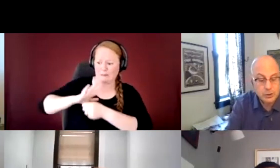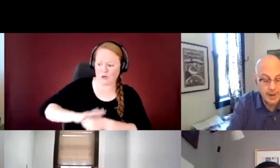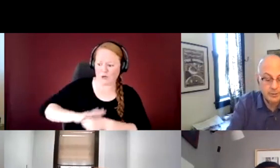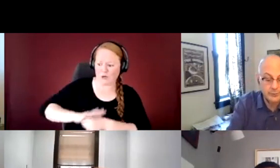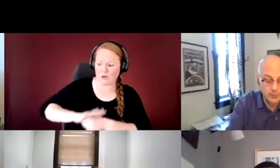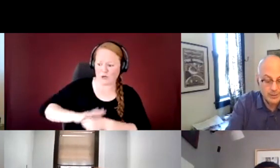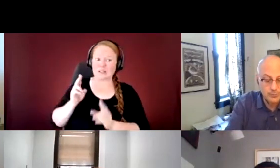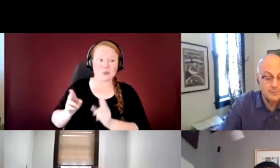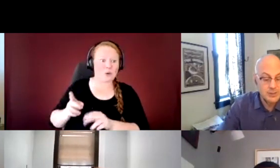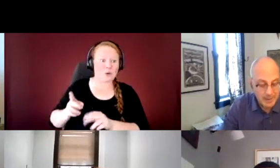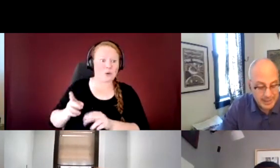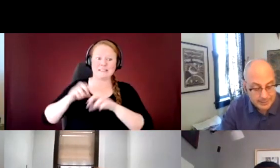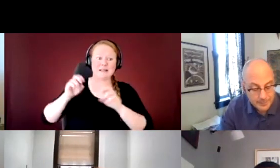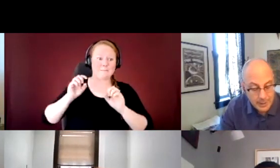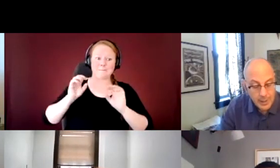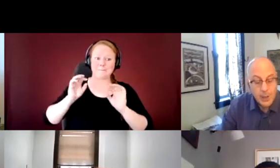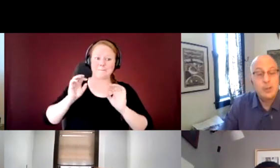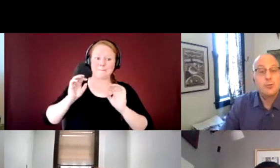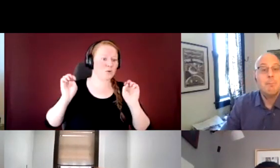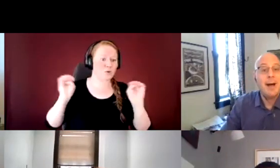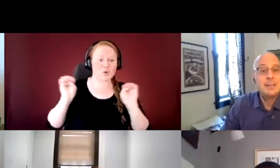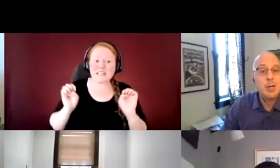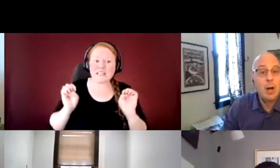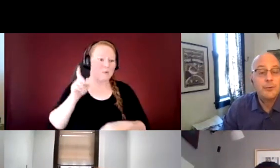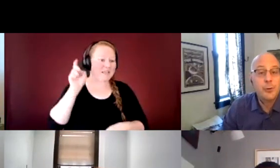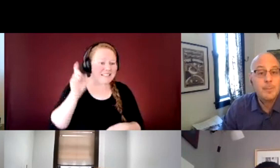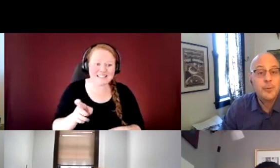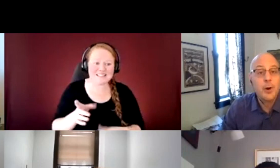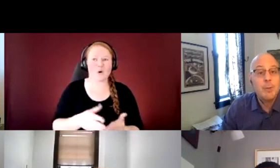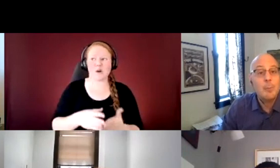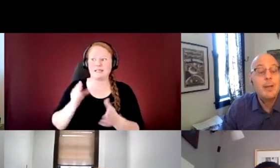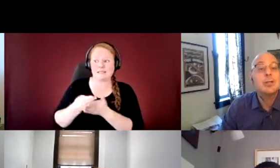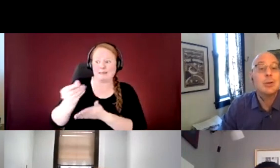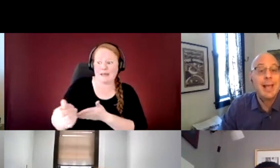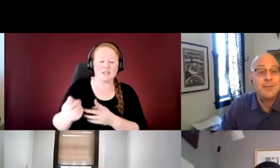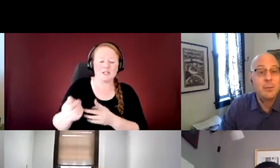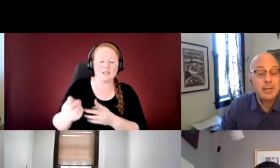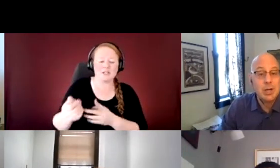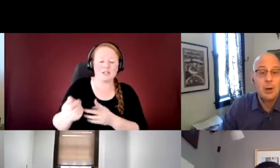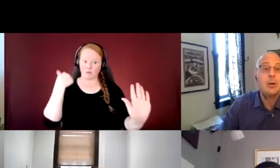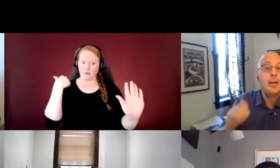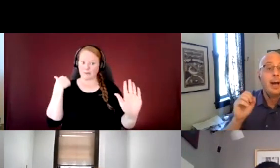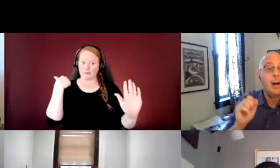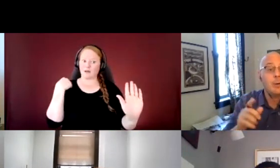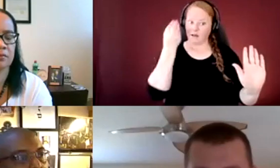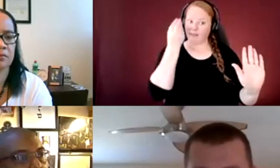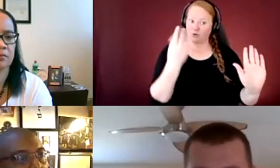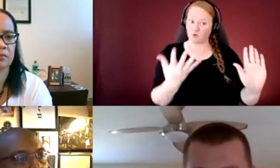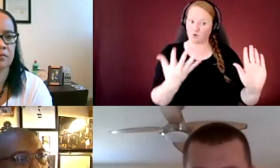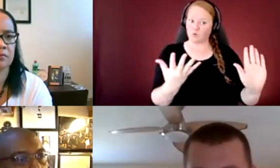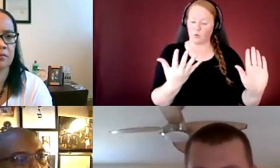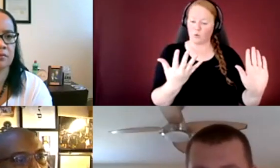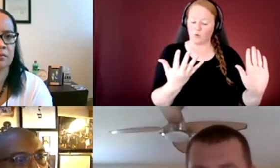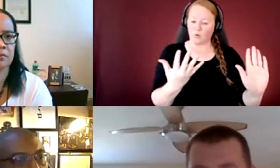needed first round of direct relief spending, which reminds me off script for a moment to let everybody know, which we should